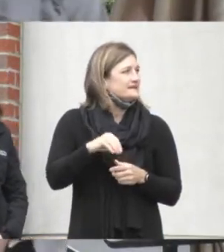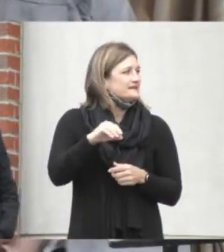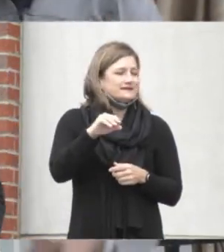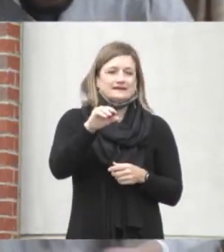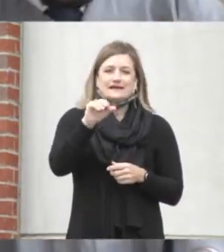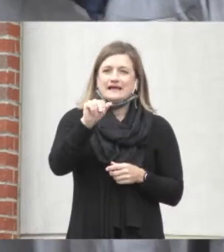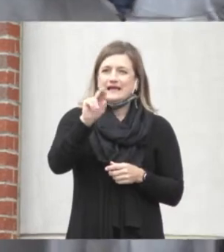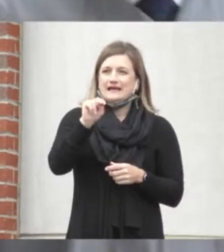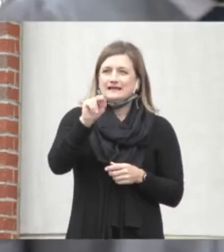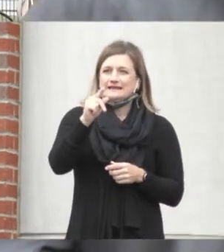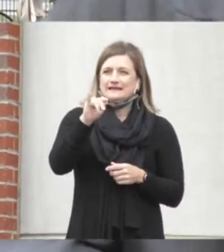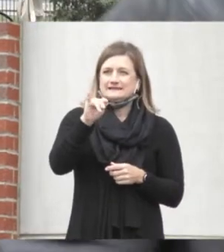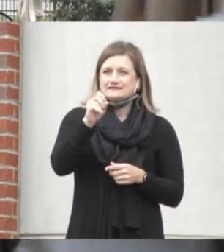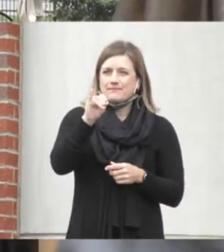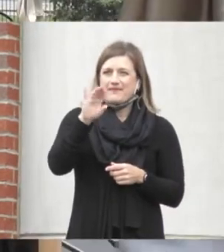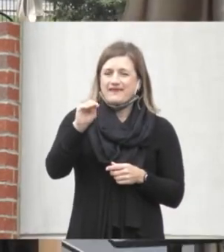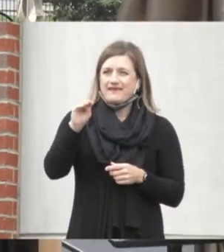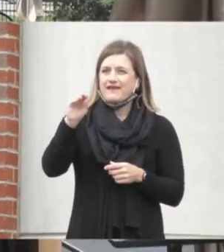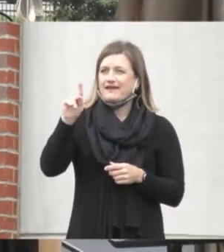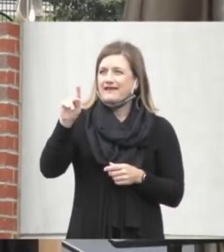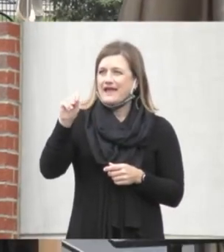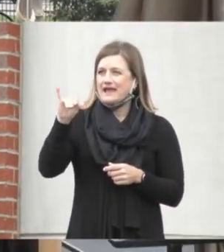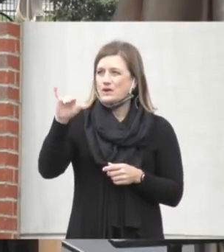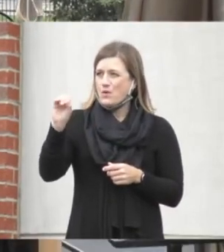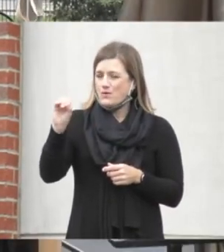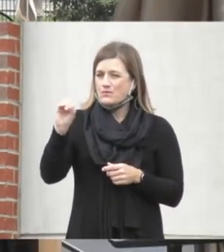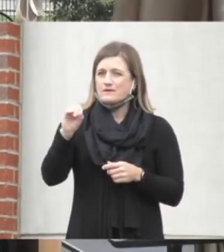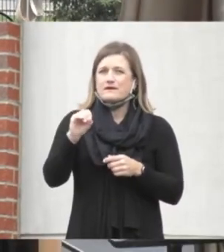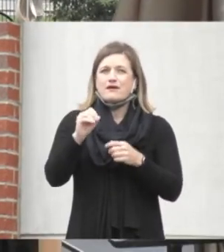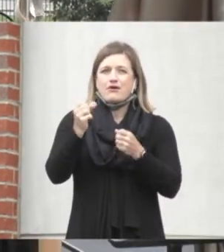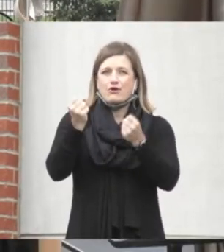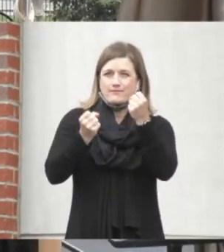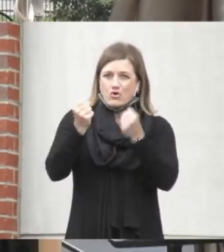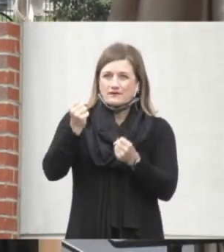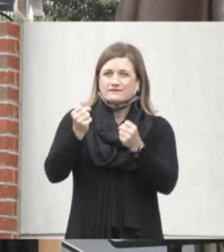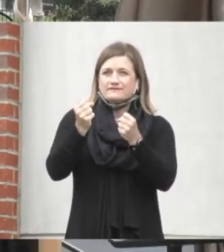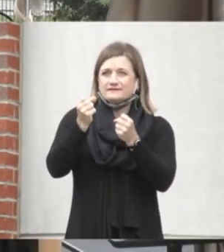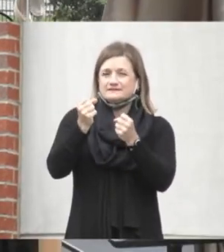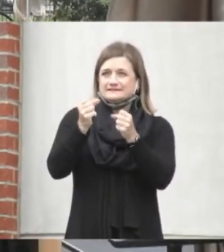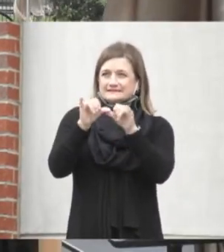Ongizui Tayope, automotive systems technology.